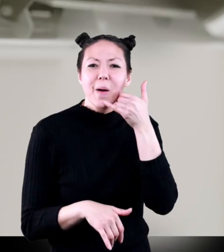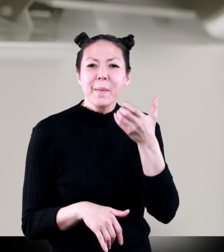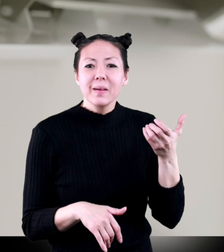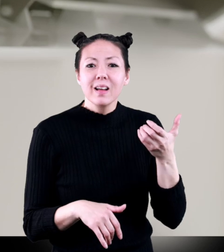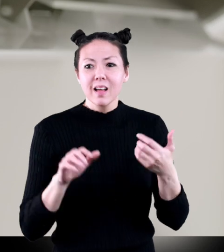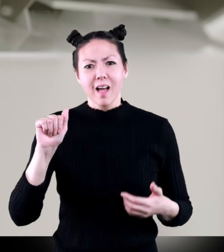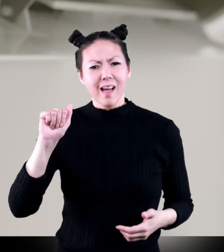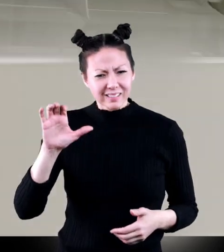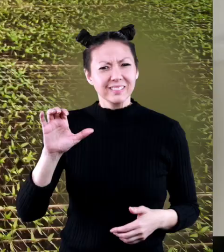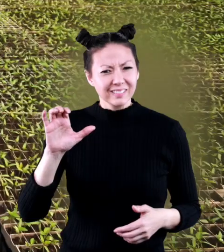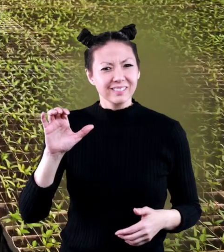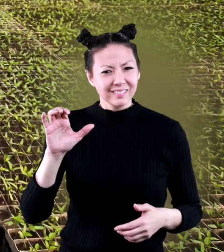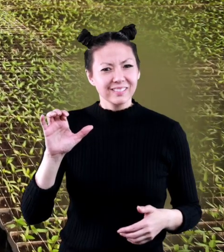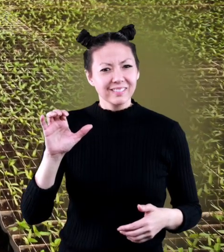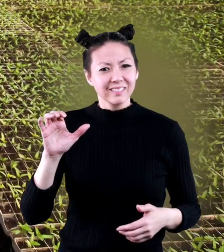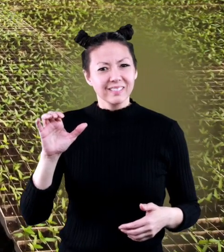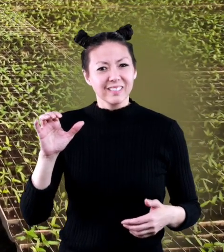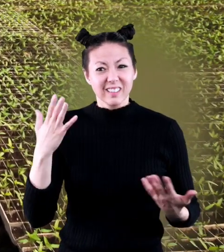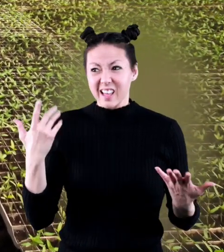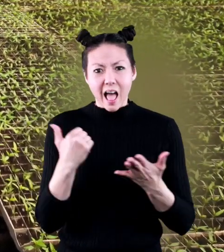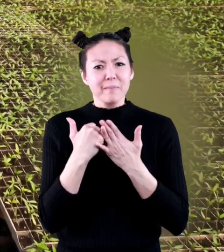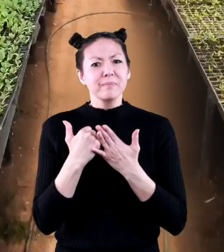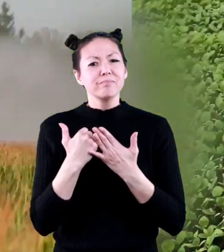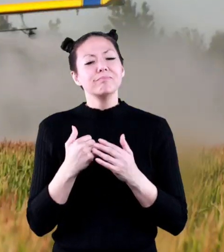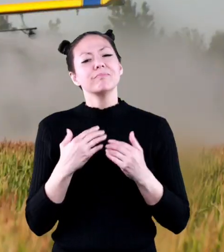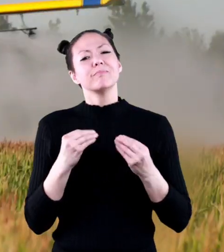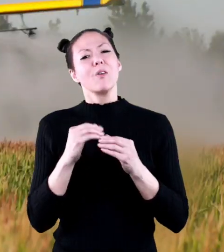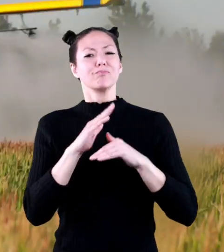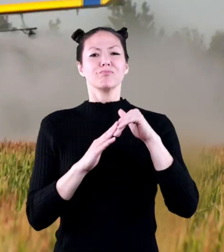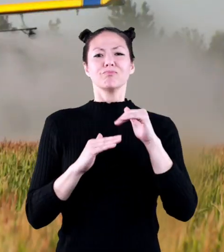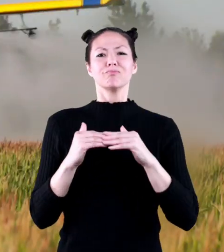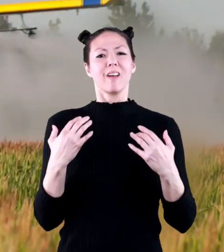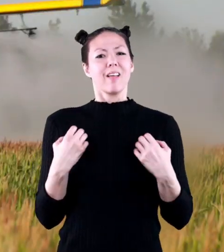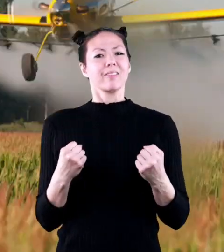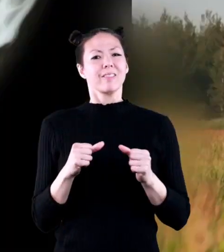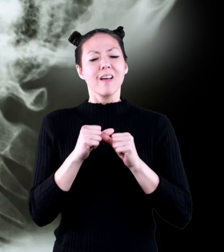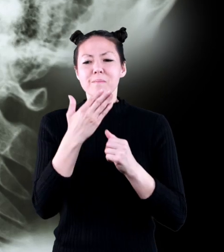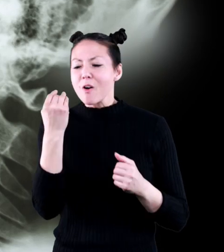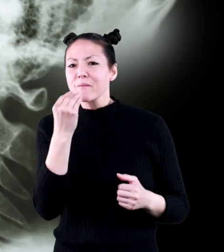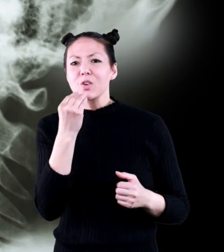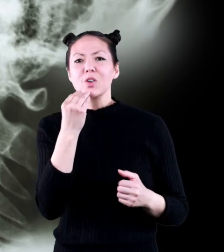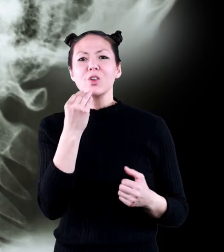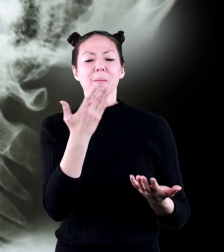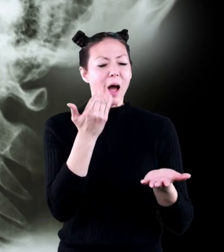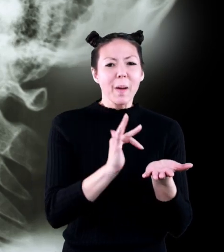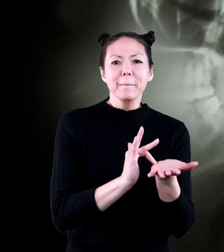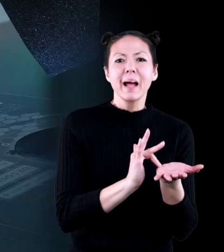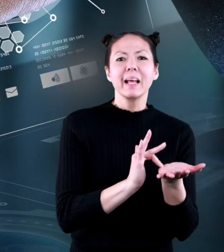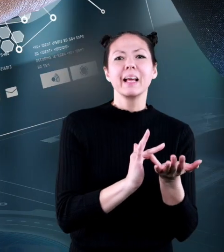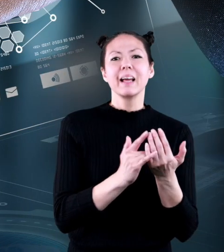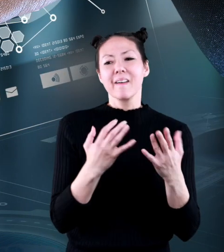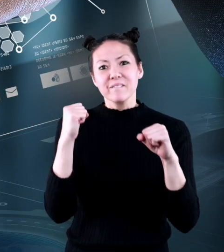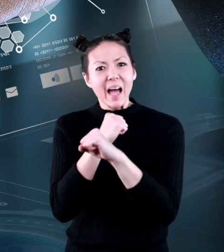even air conditioning. And things to help us live healthy, long lives, better foods, medical advances, ways to